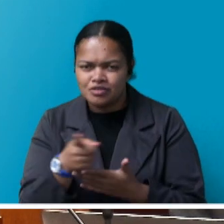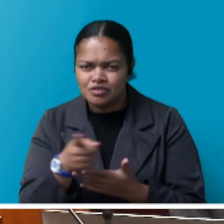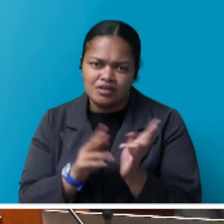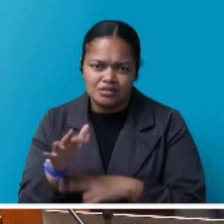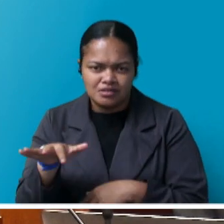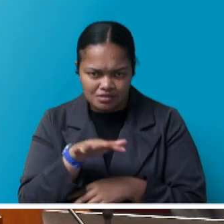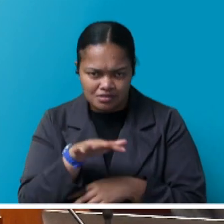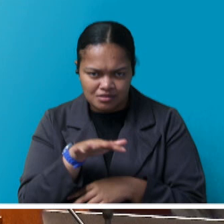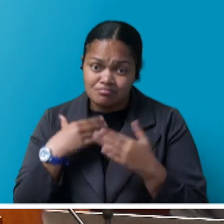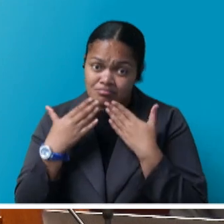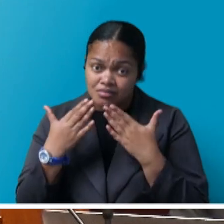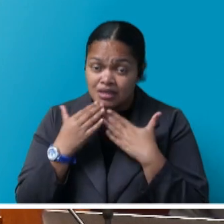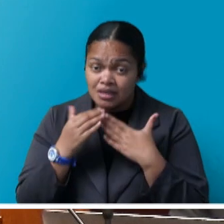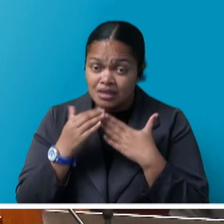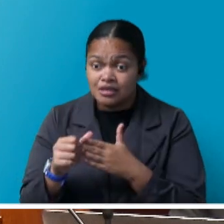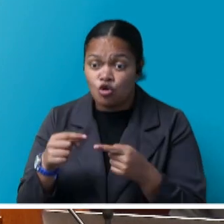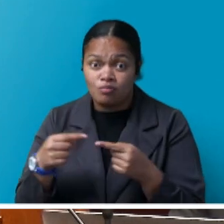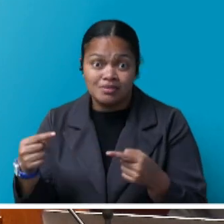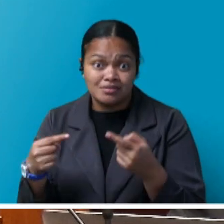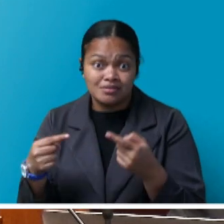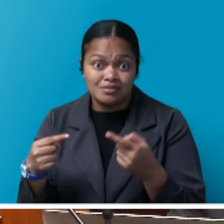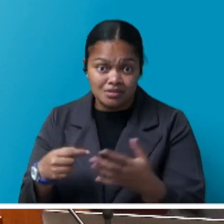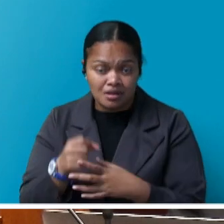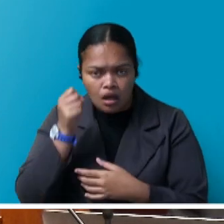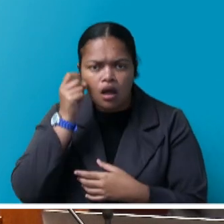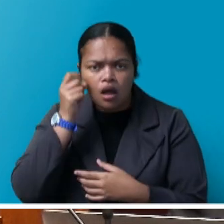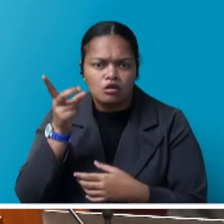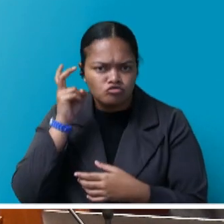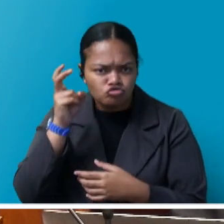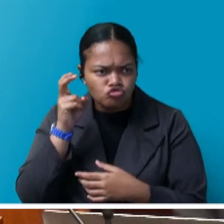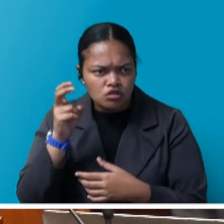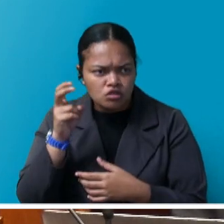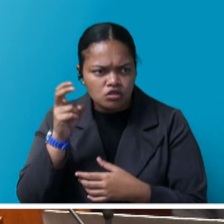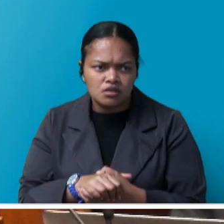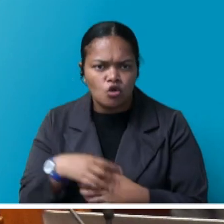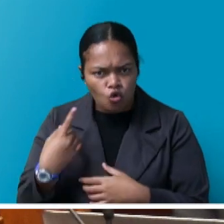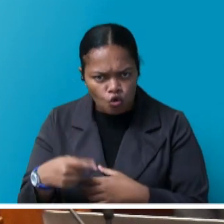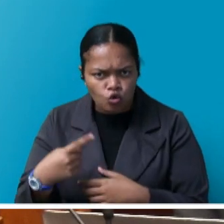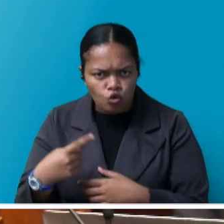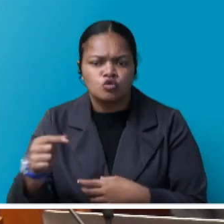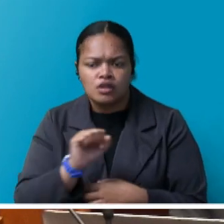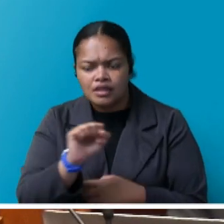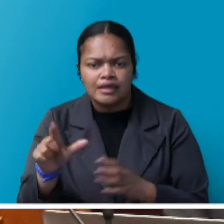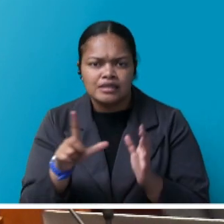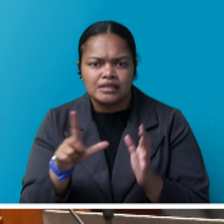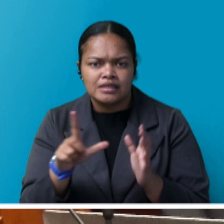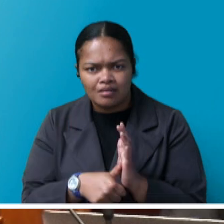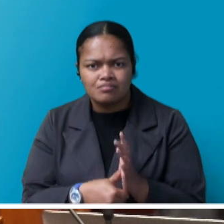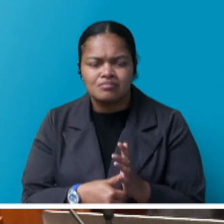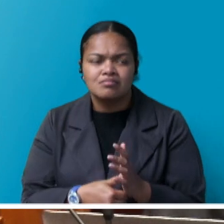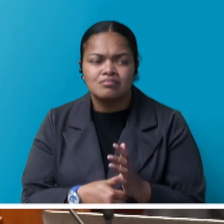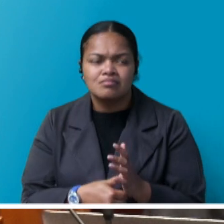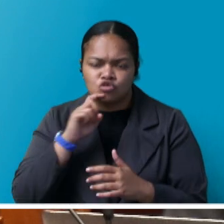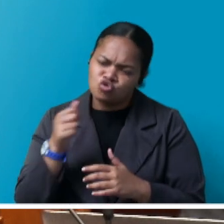the Honourable Leader of Opposition has realized that the civil service training and exams that seems to have been discontinued during that time in government should be